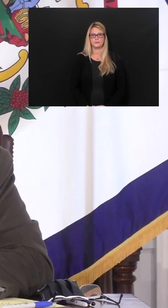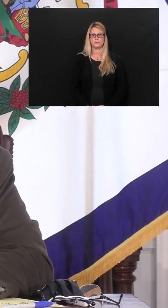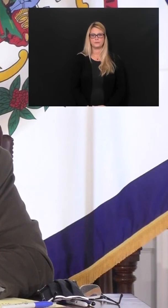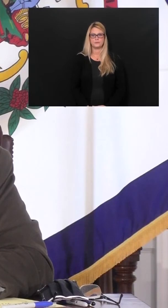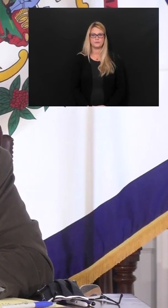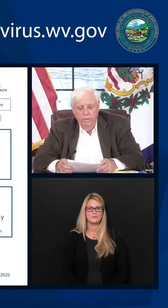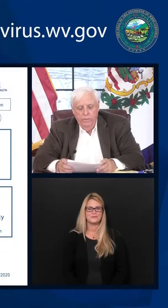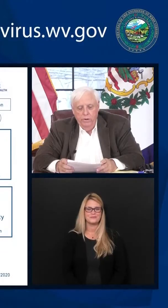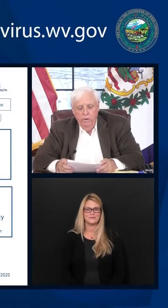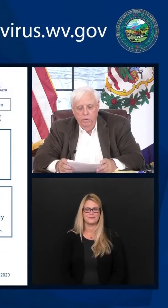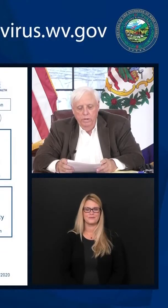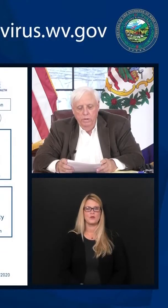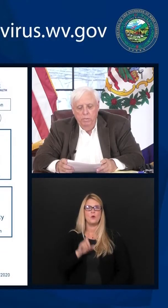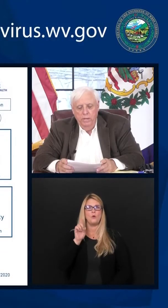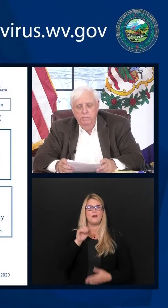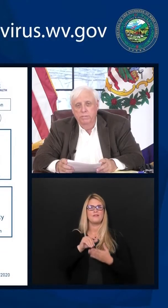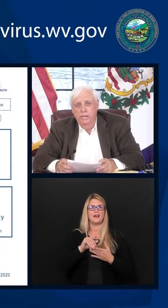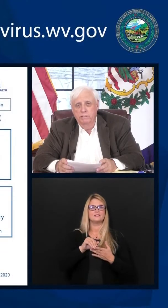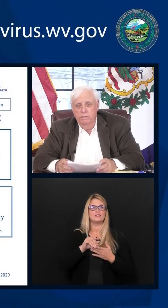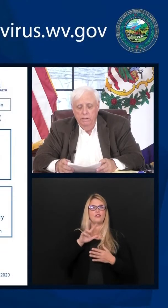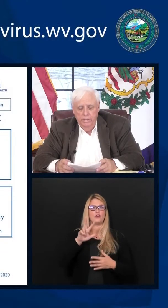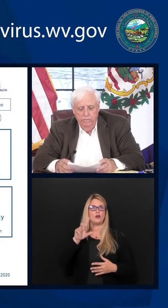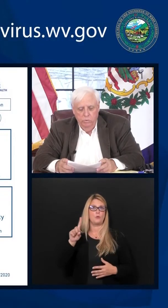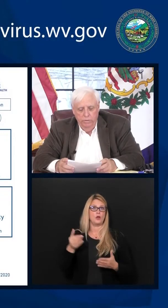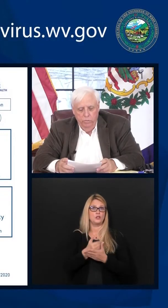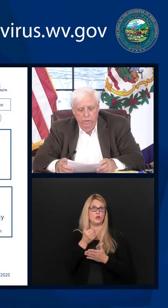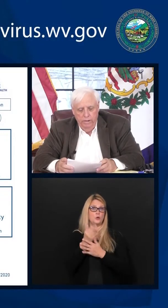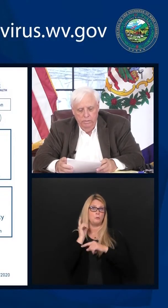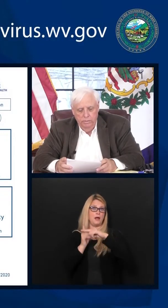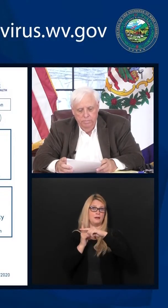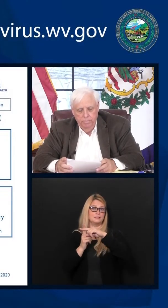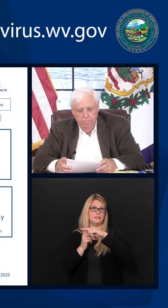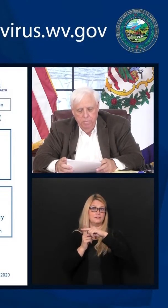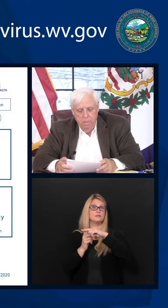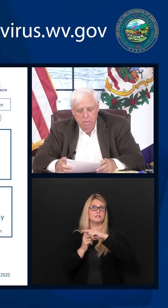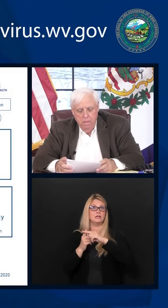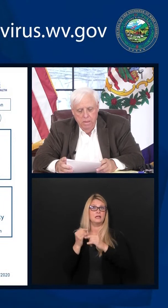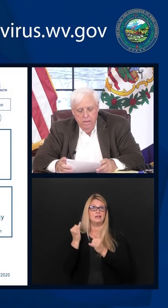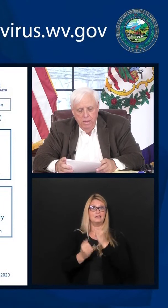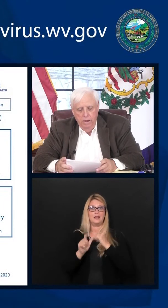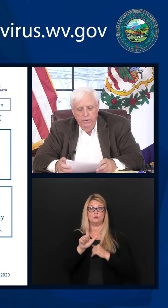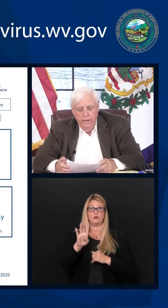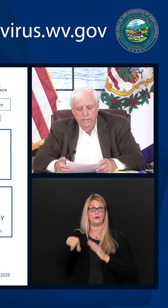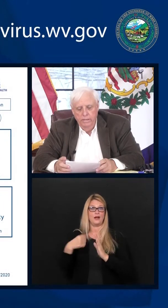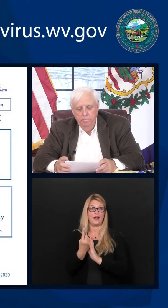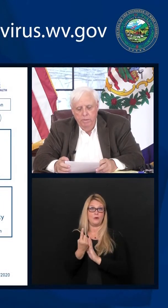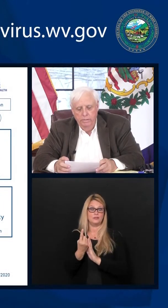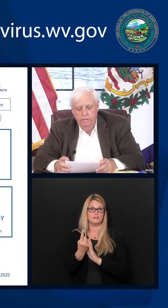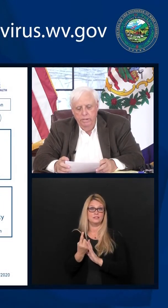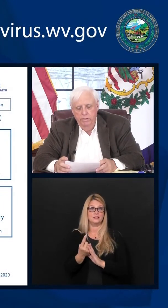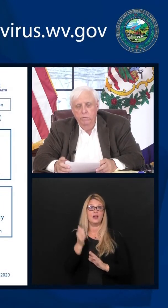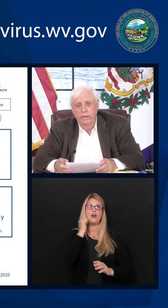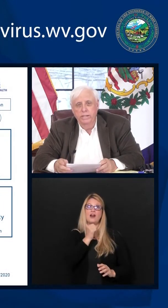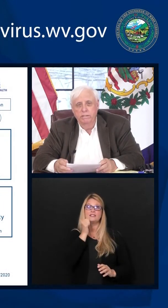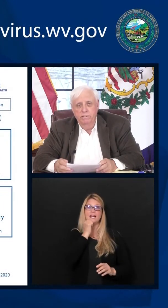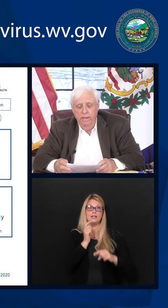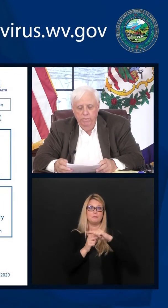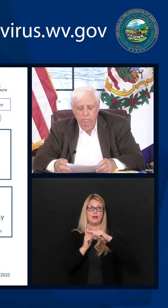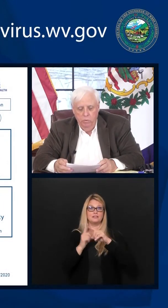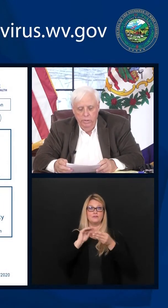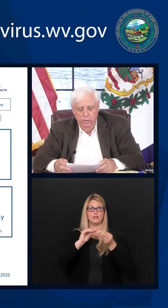We had 1,131 new positive cases in the last 24 hours. Our daily positivity rate